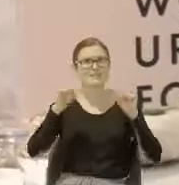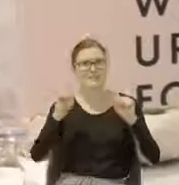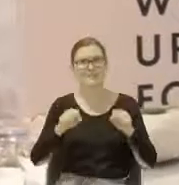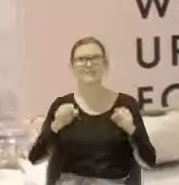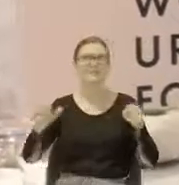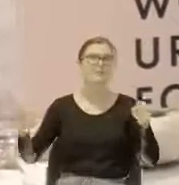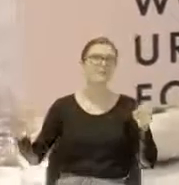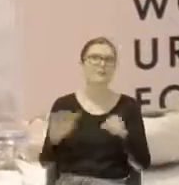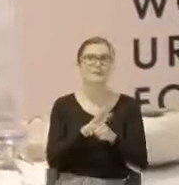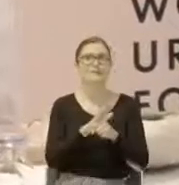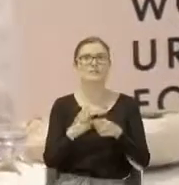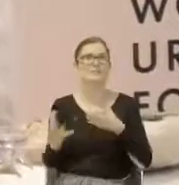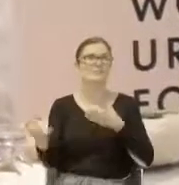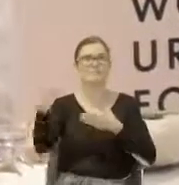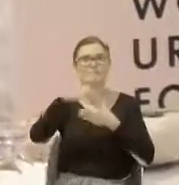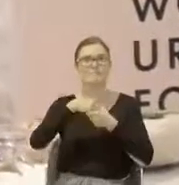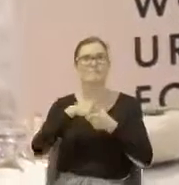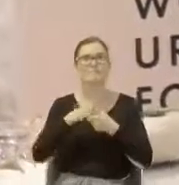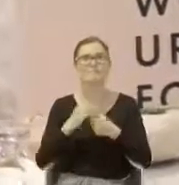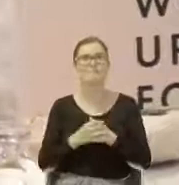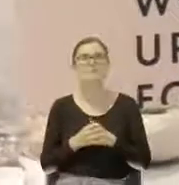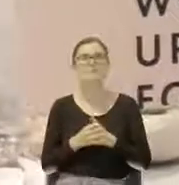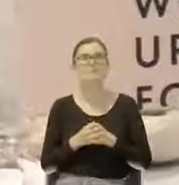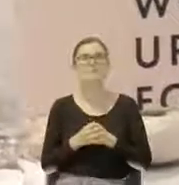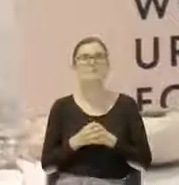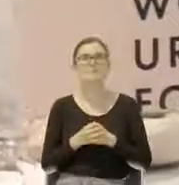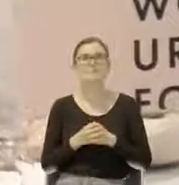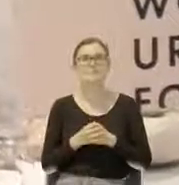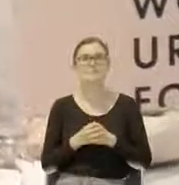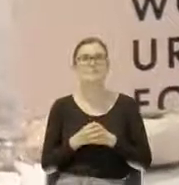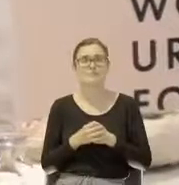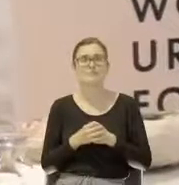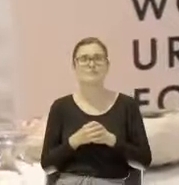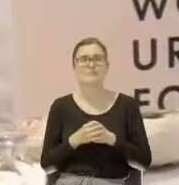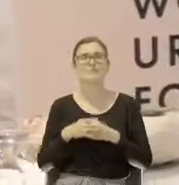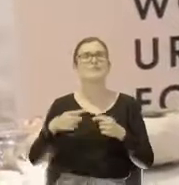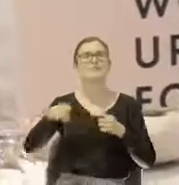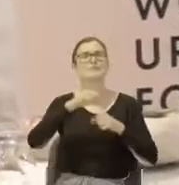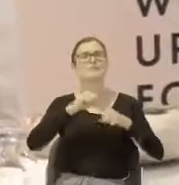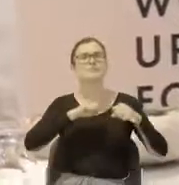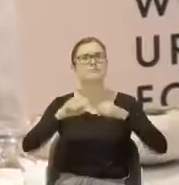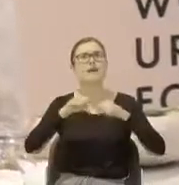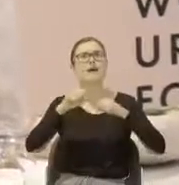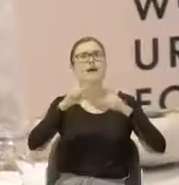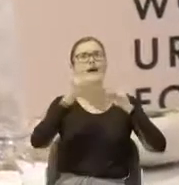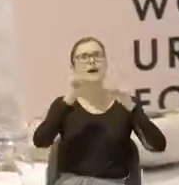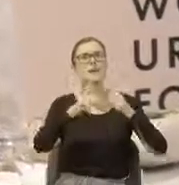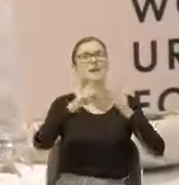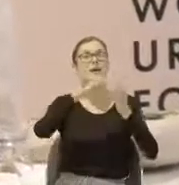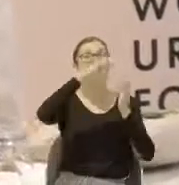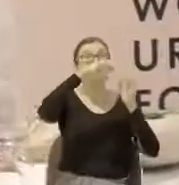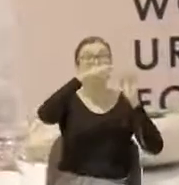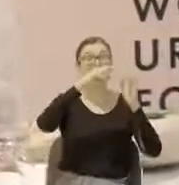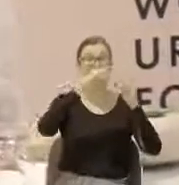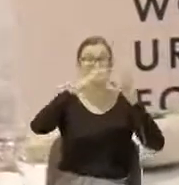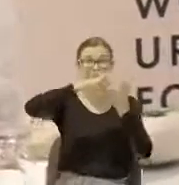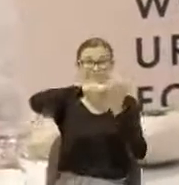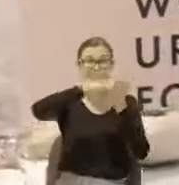received a mandate from member states to do this, so we will be working closely with the Global Task Force on Local and Regional Governments, potentially through